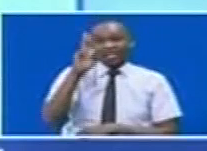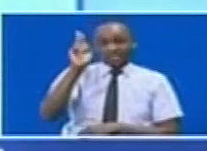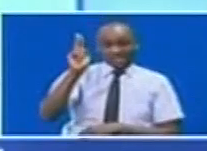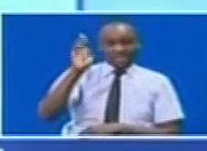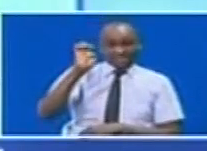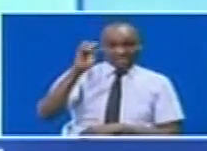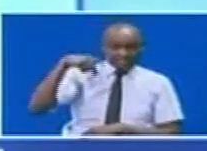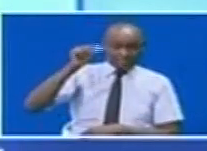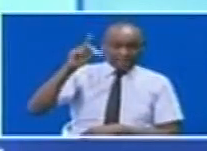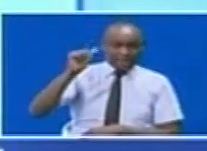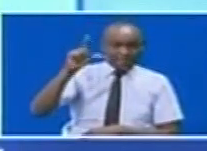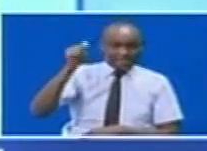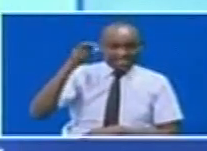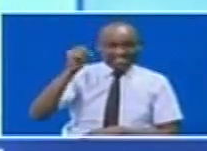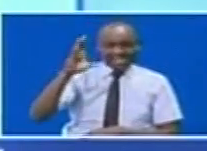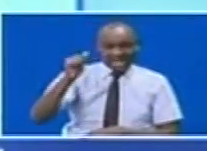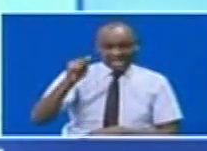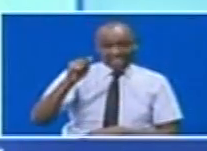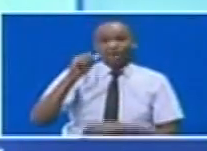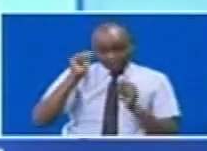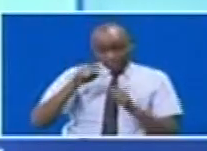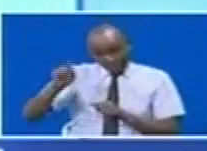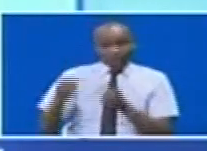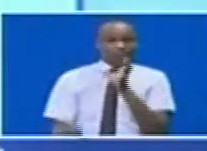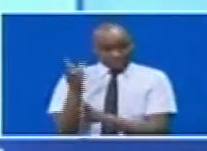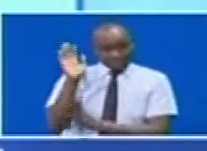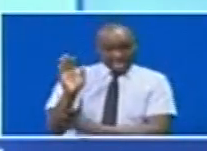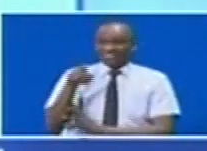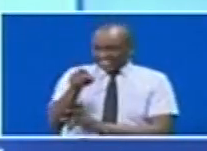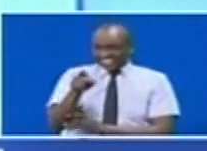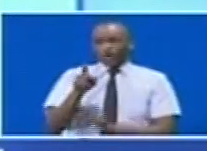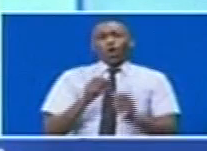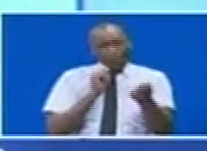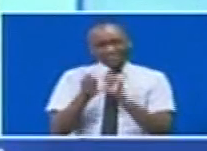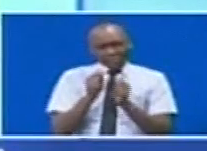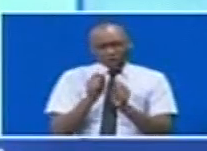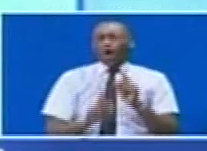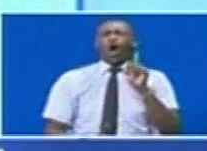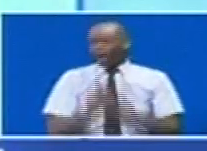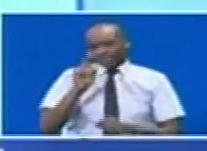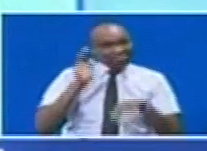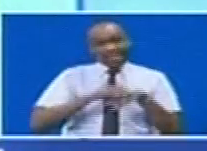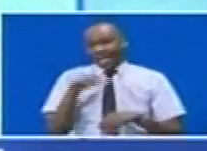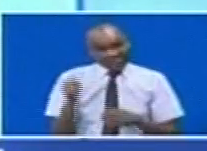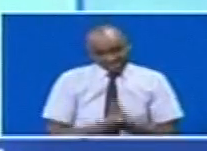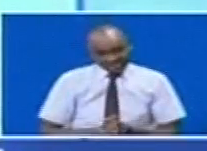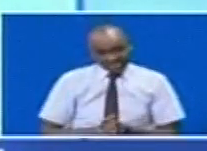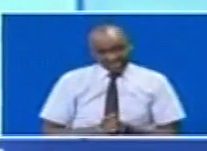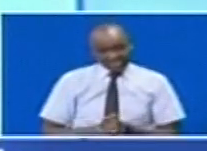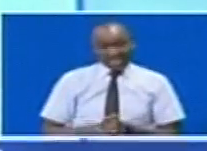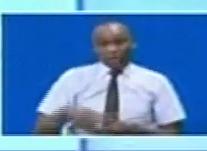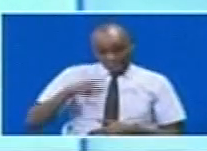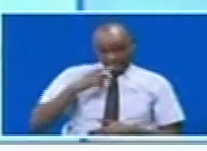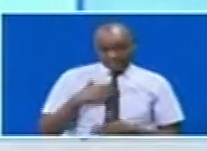to be the same. This is definitely going to be an election like no other in the United States, and we will cover it for you here in a way only we